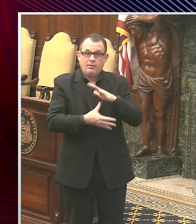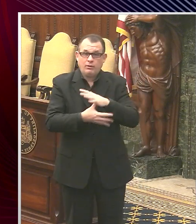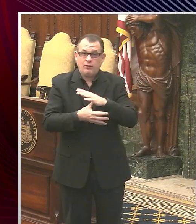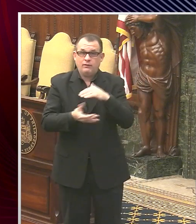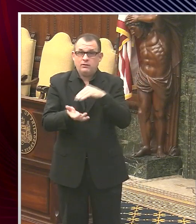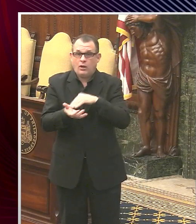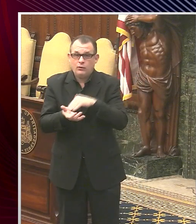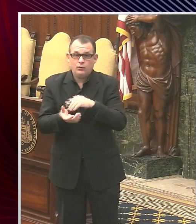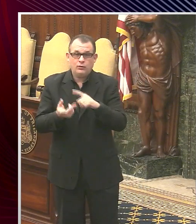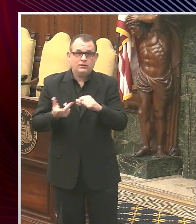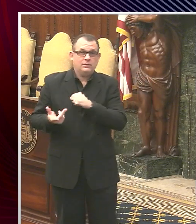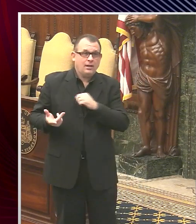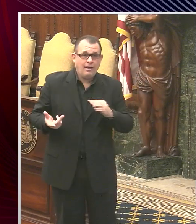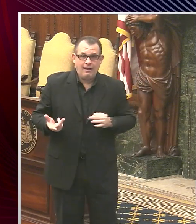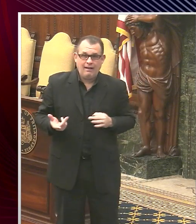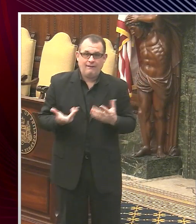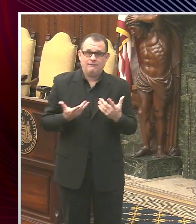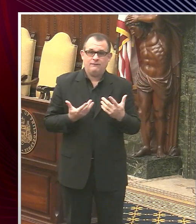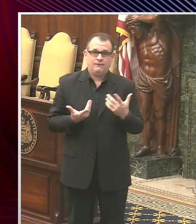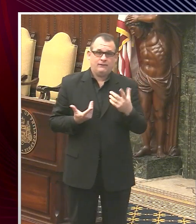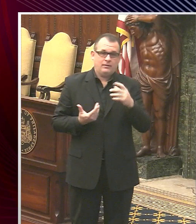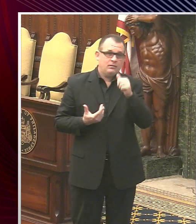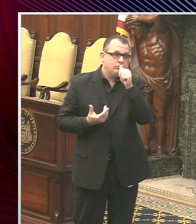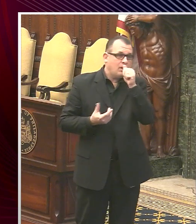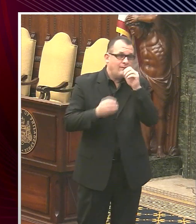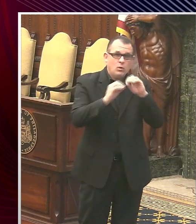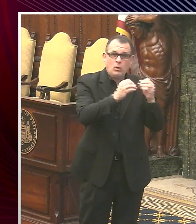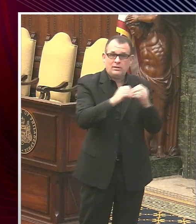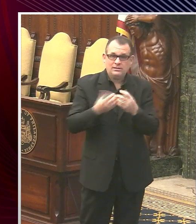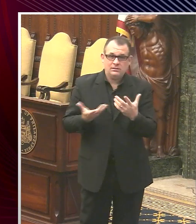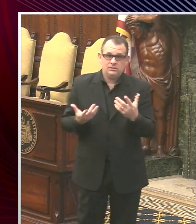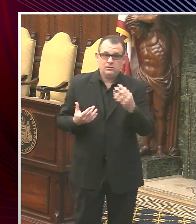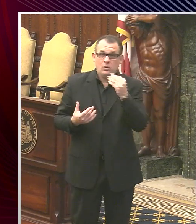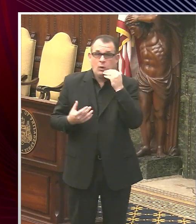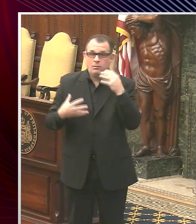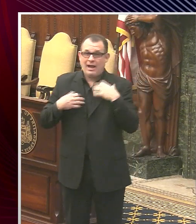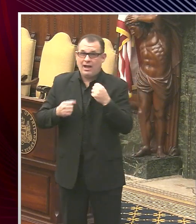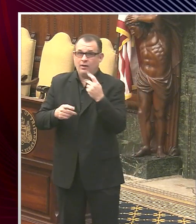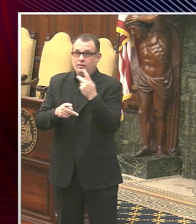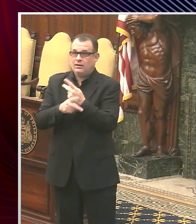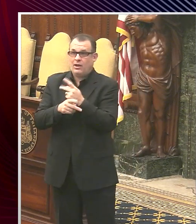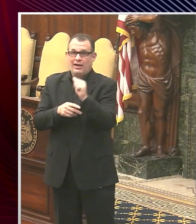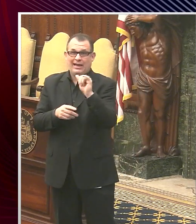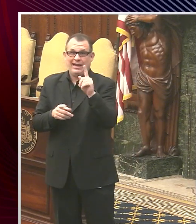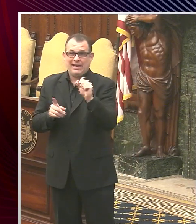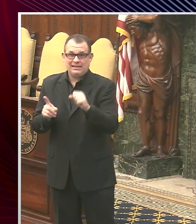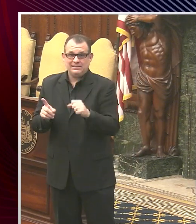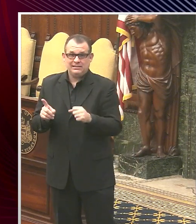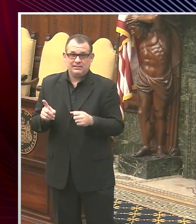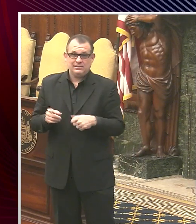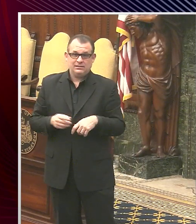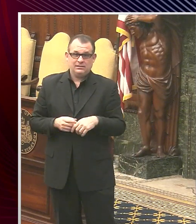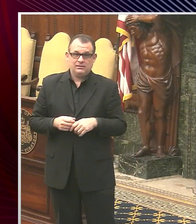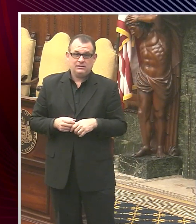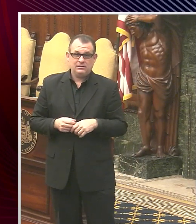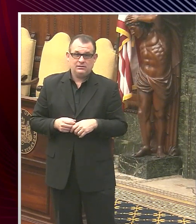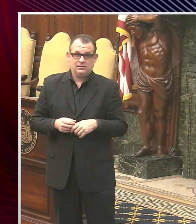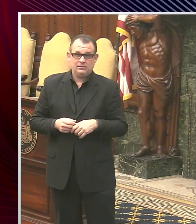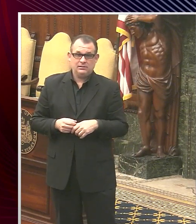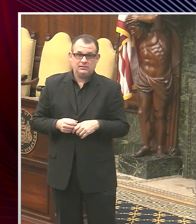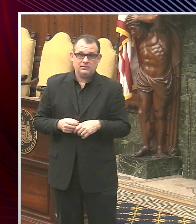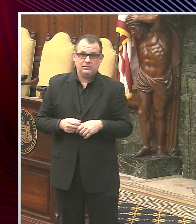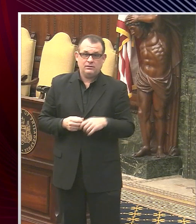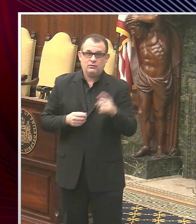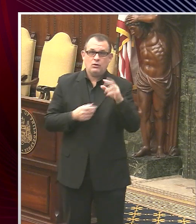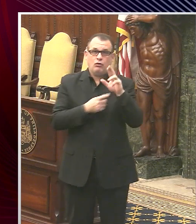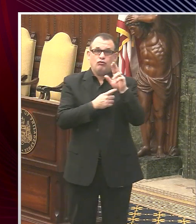staff at private offices, and such as home health aides. We have an agreement with the Rite Aid Pharmacy for them to provide